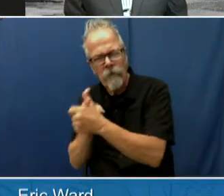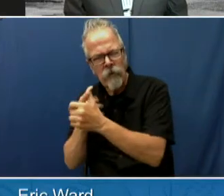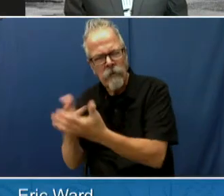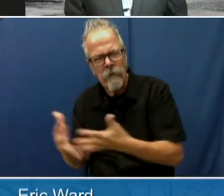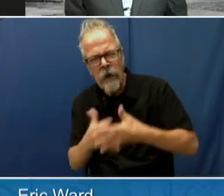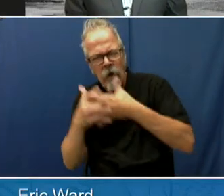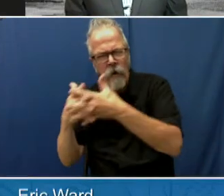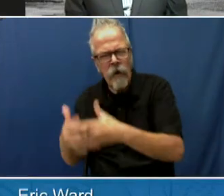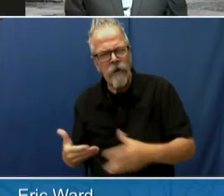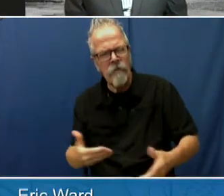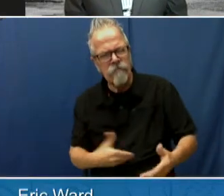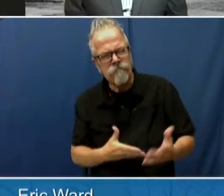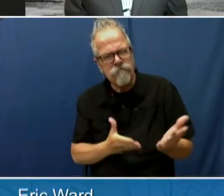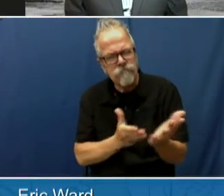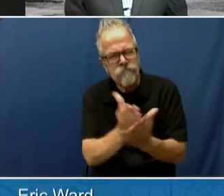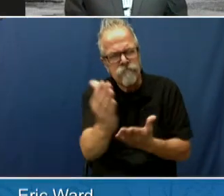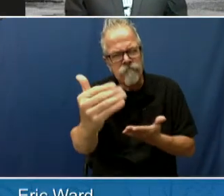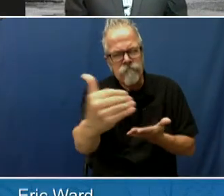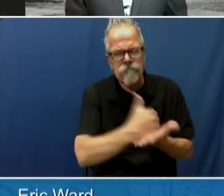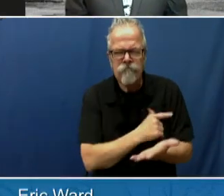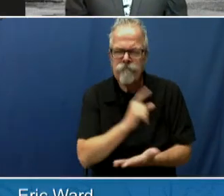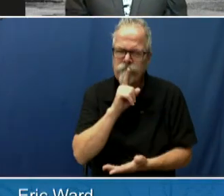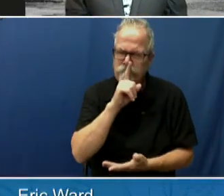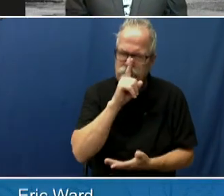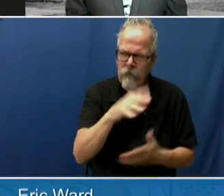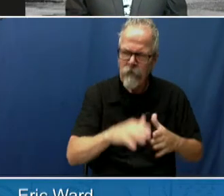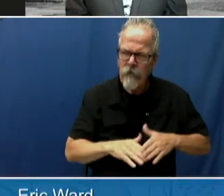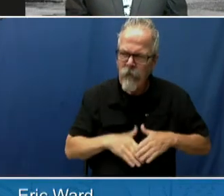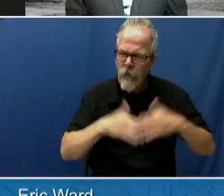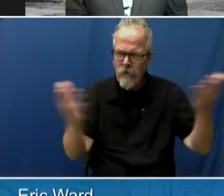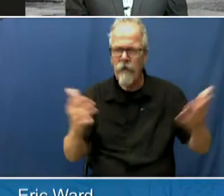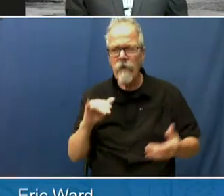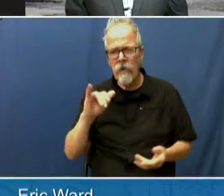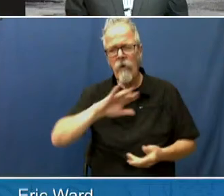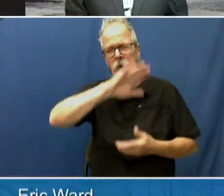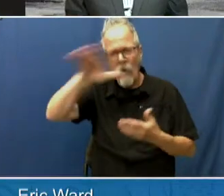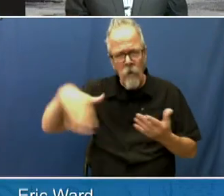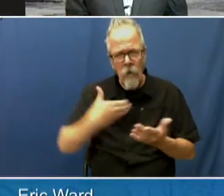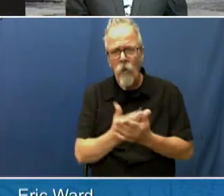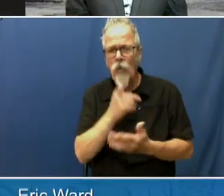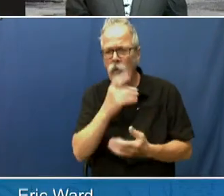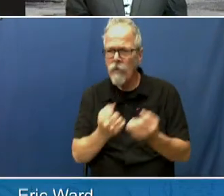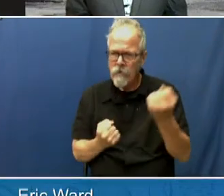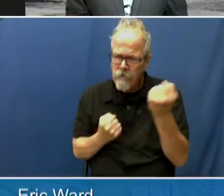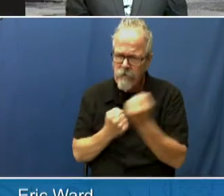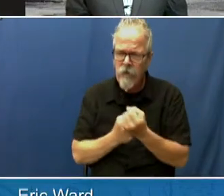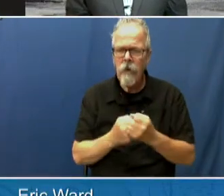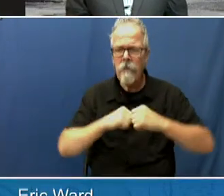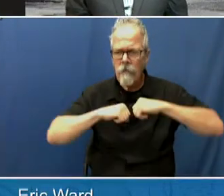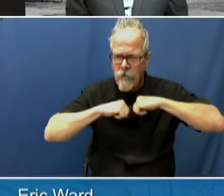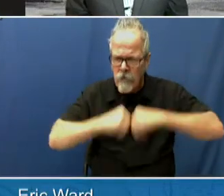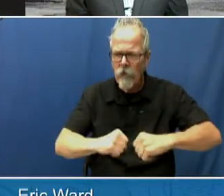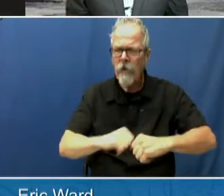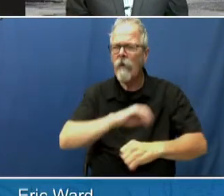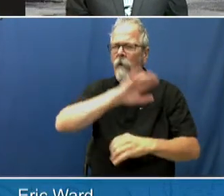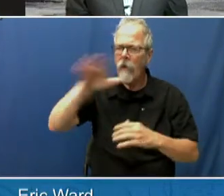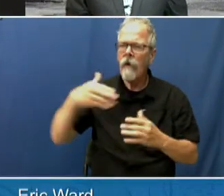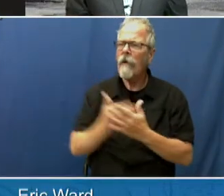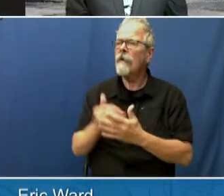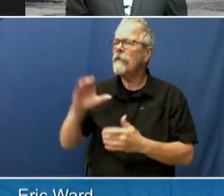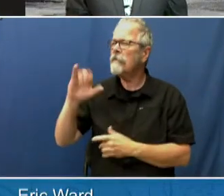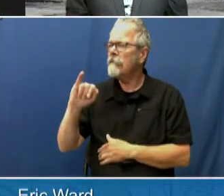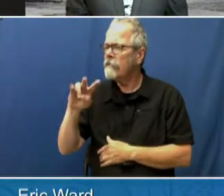who threaten longstanding principles of democracy, including our country's commitment to civil rights and equal